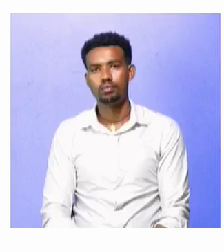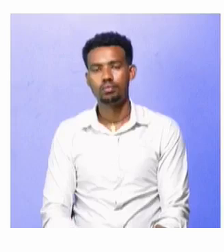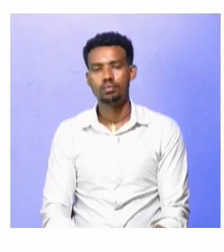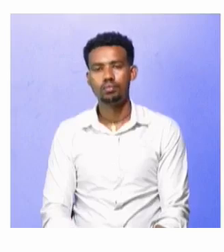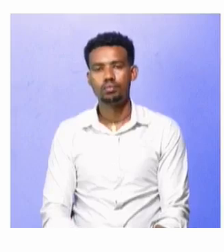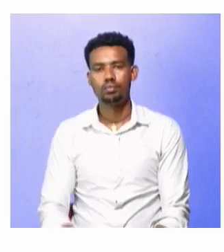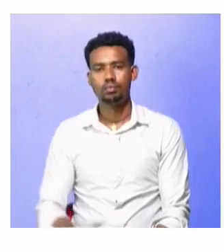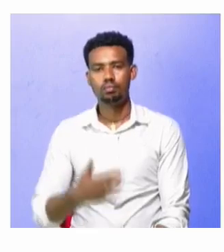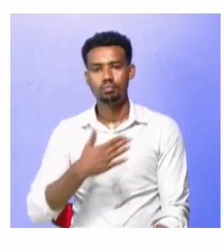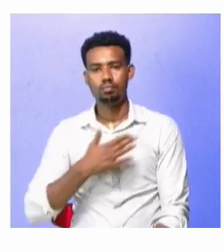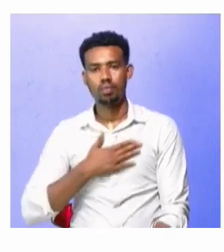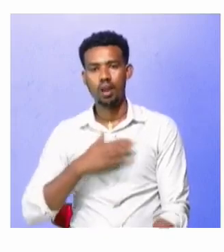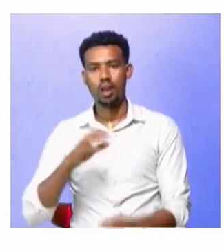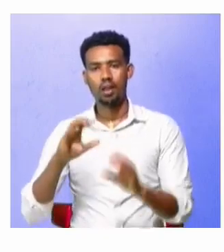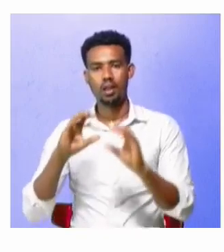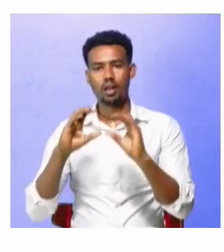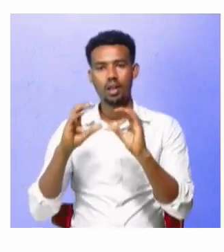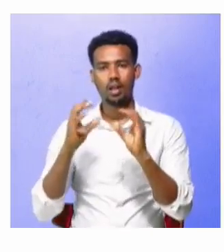my class